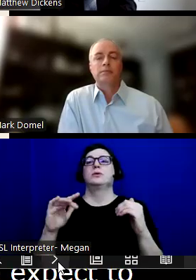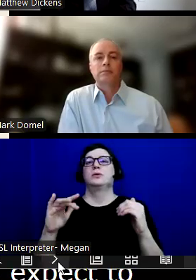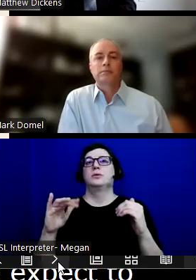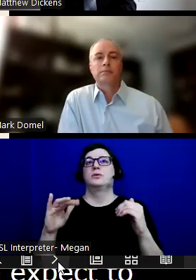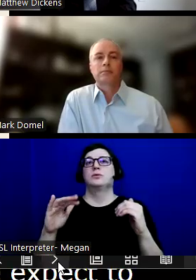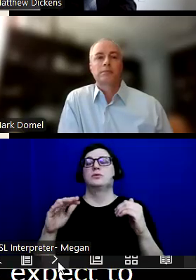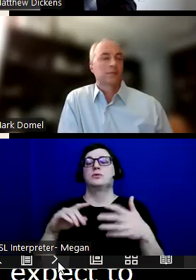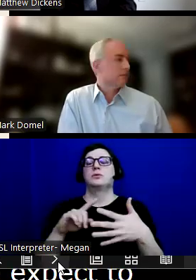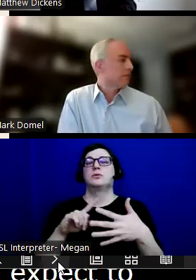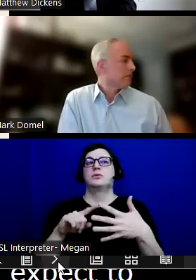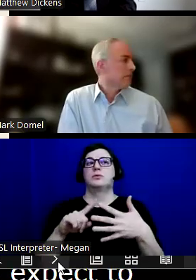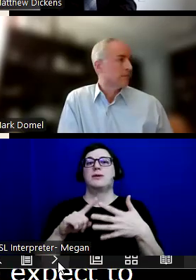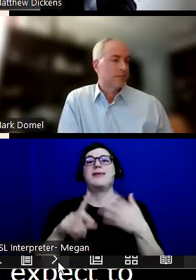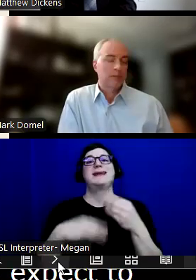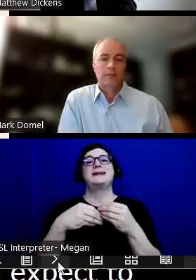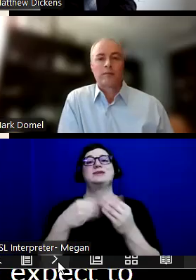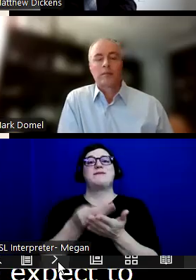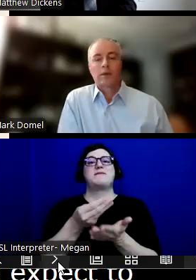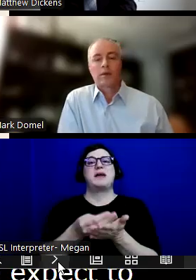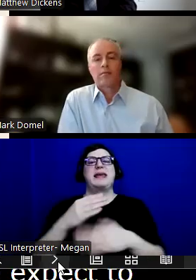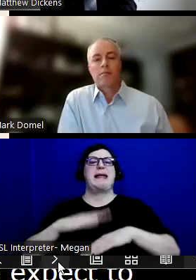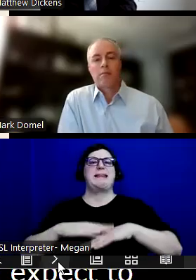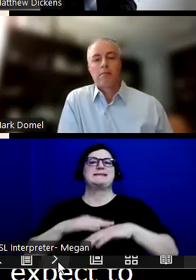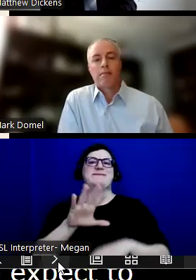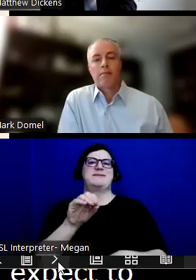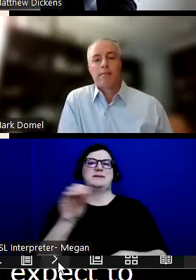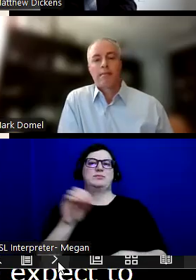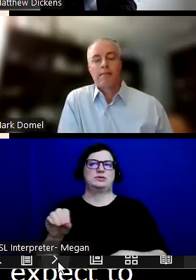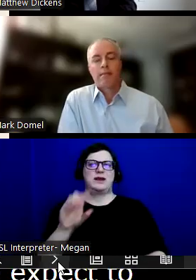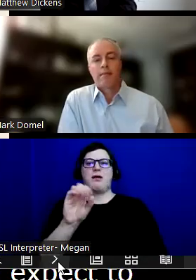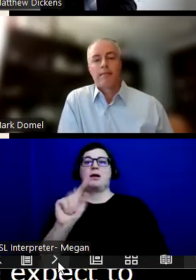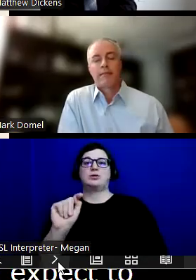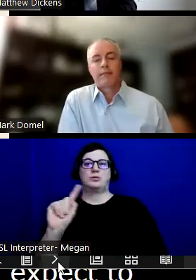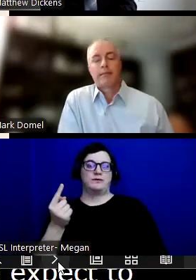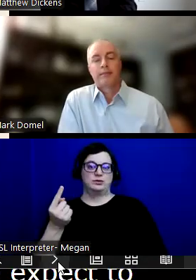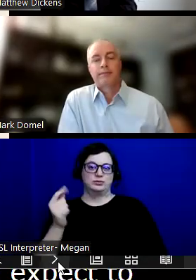The initial additional funding, at least 50% on October 1st.